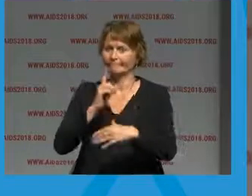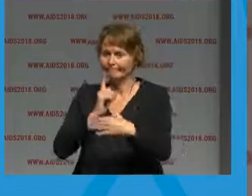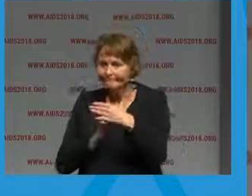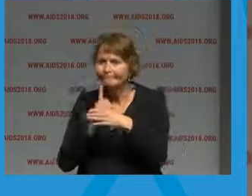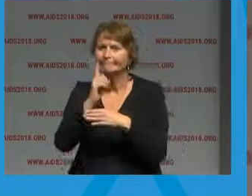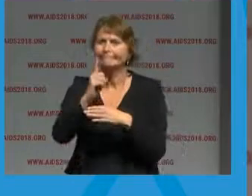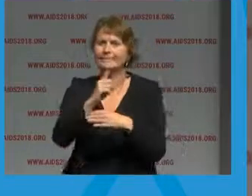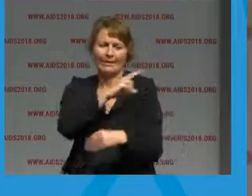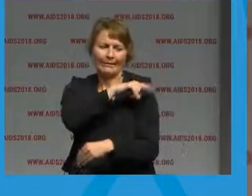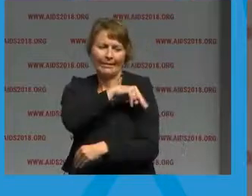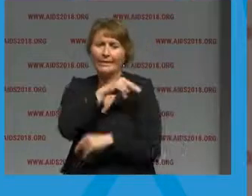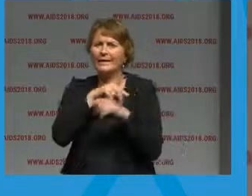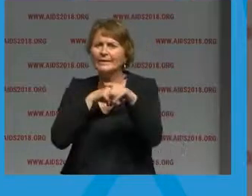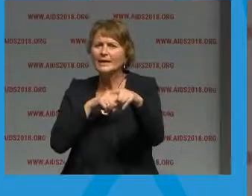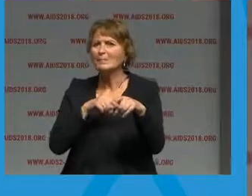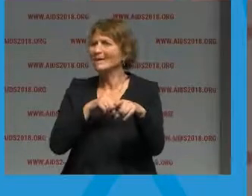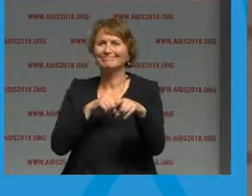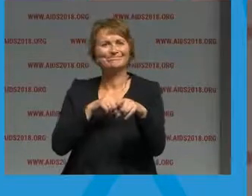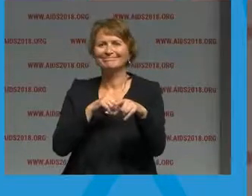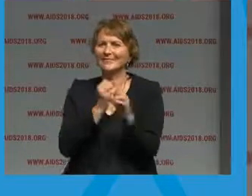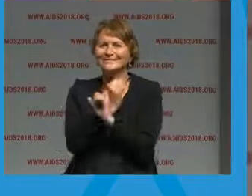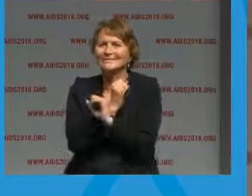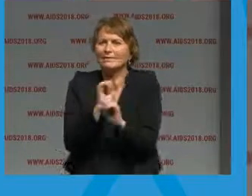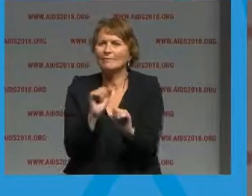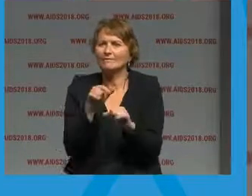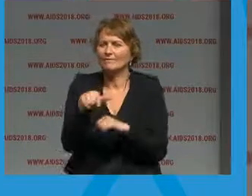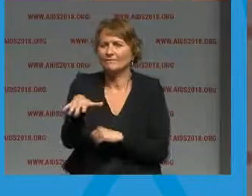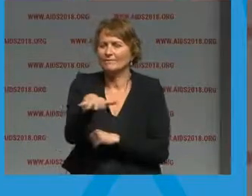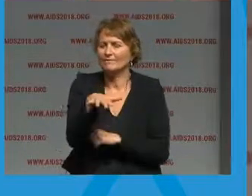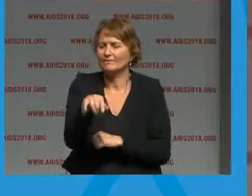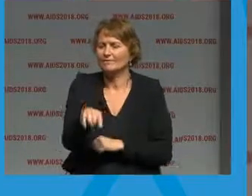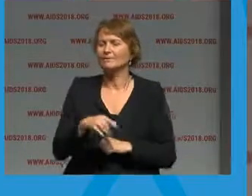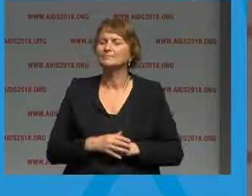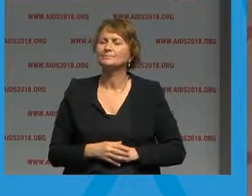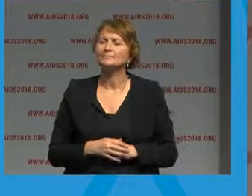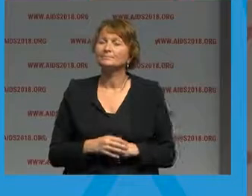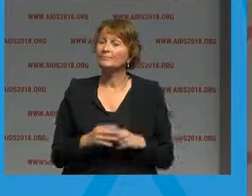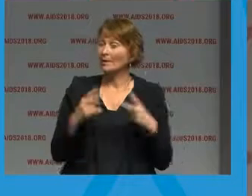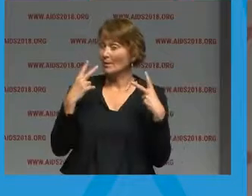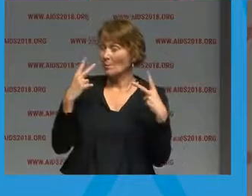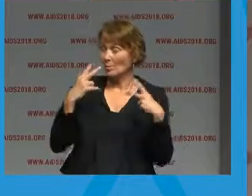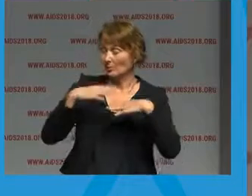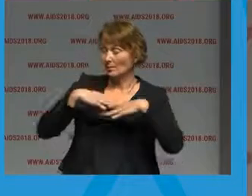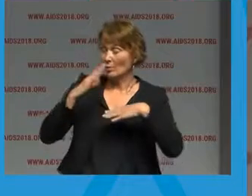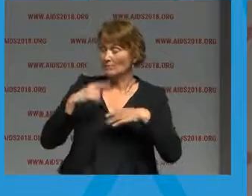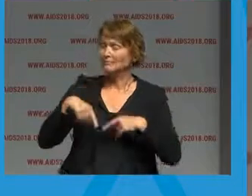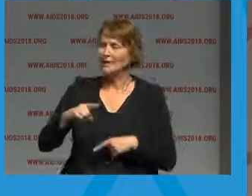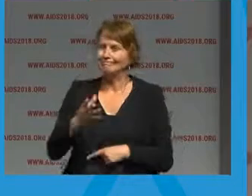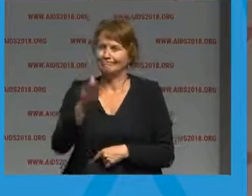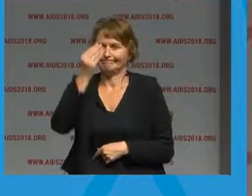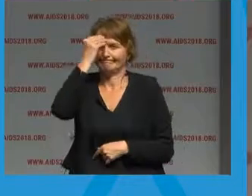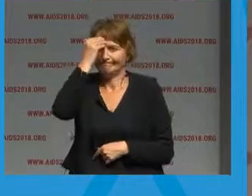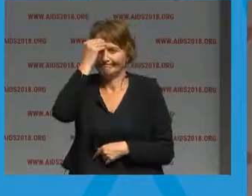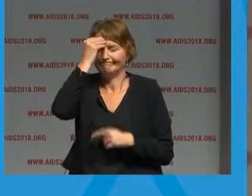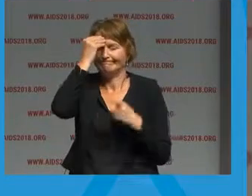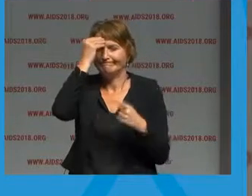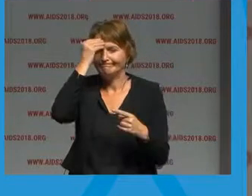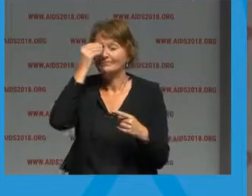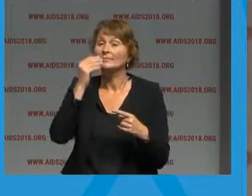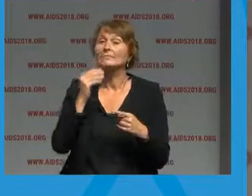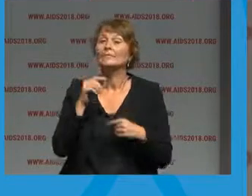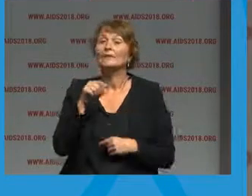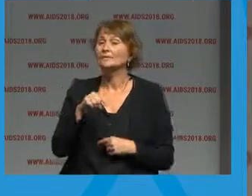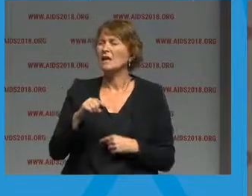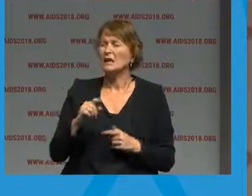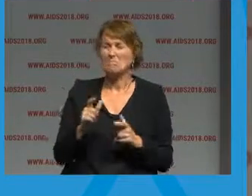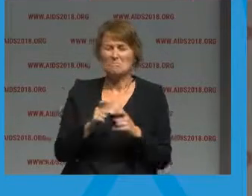showing up to an unsafe space. But it's more important to remember that the biggest problem facing